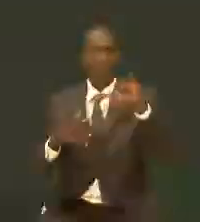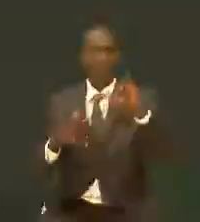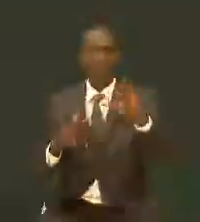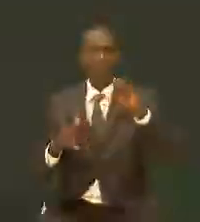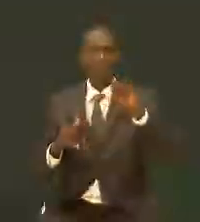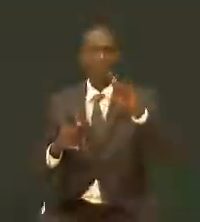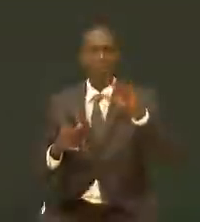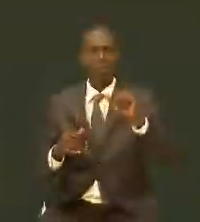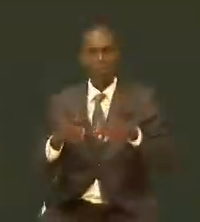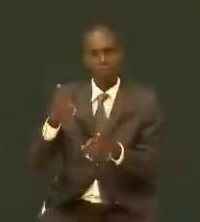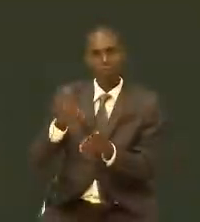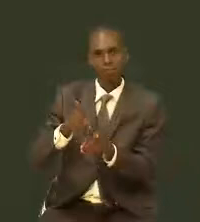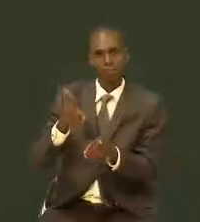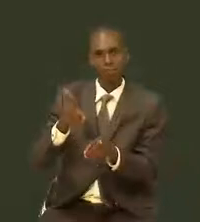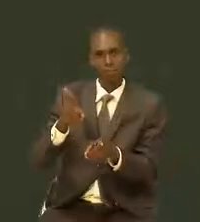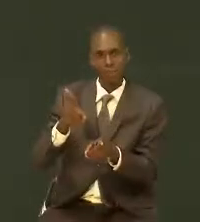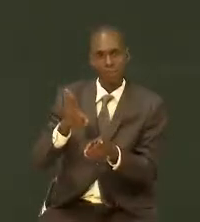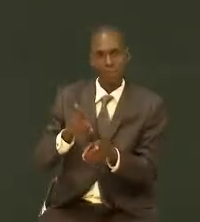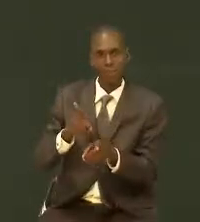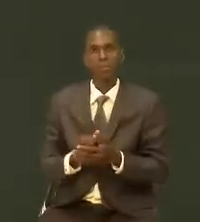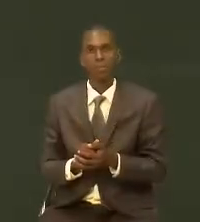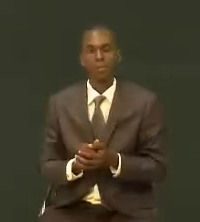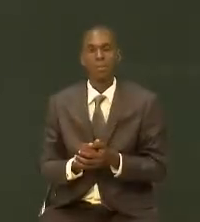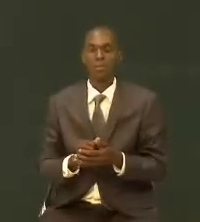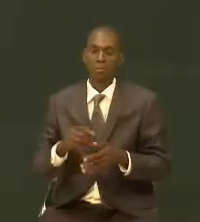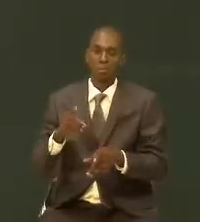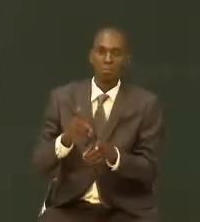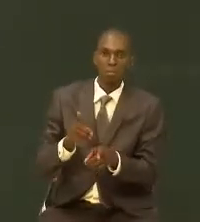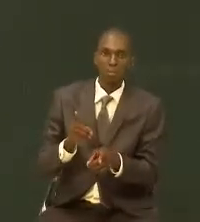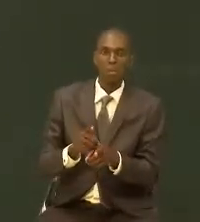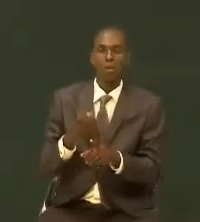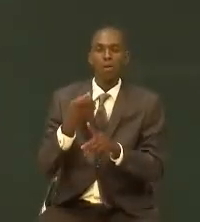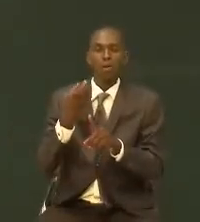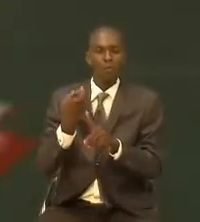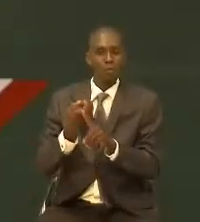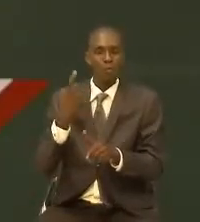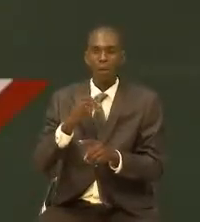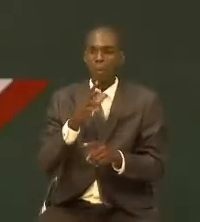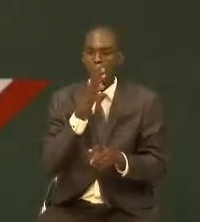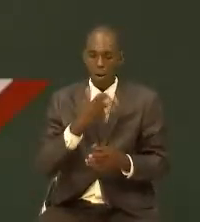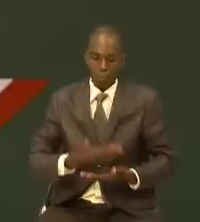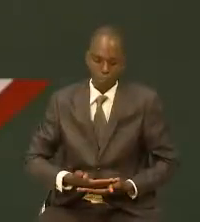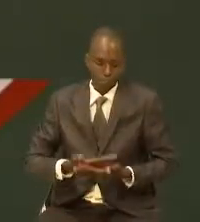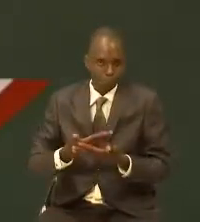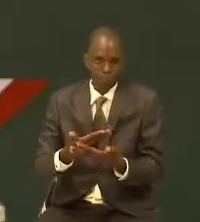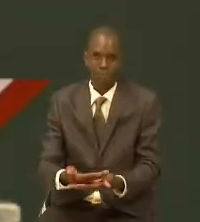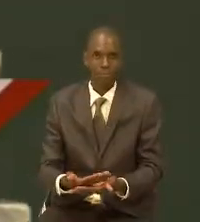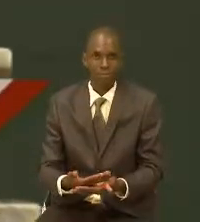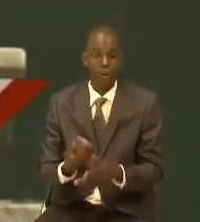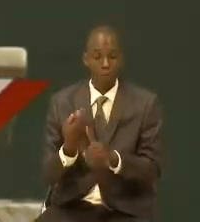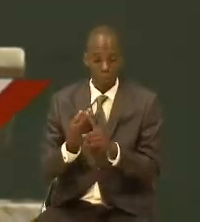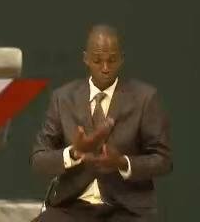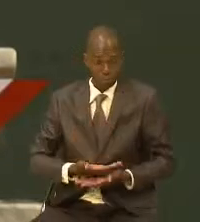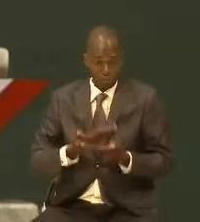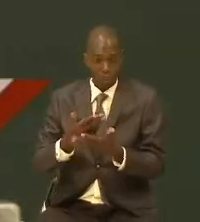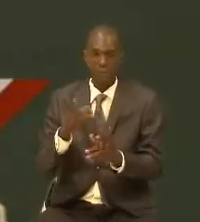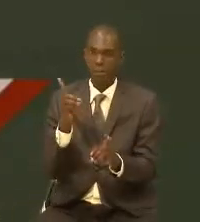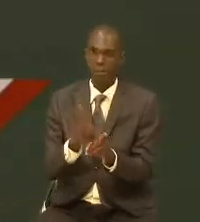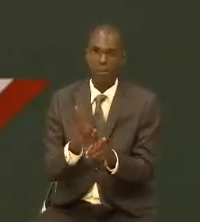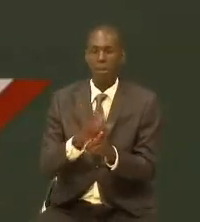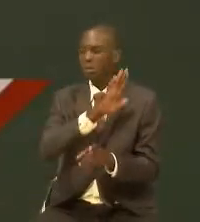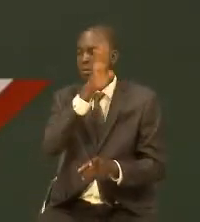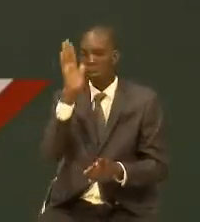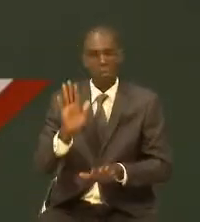his speech being a from his mother's womb who never at work and they were